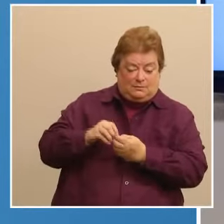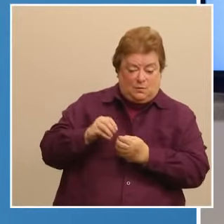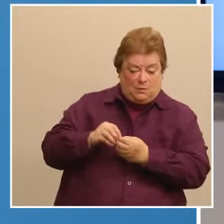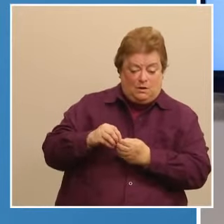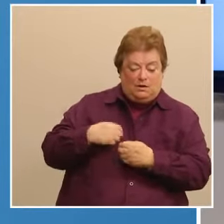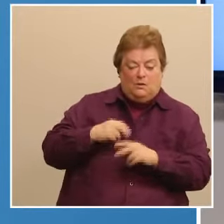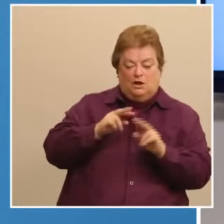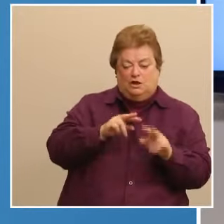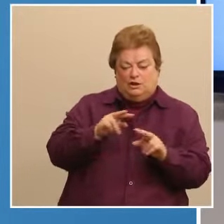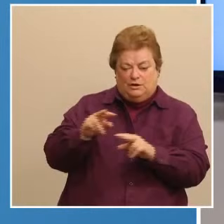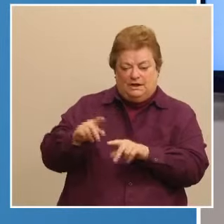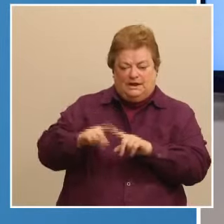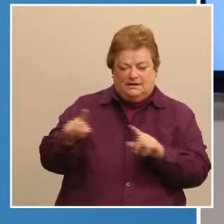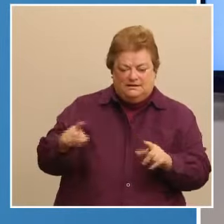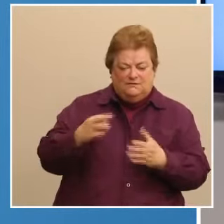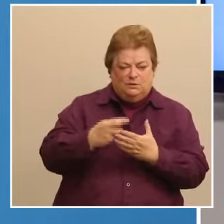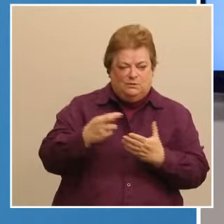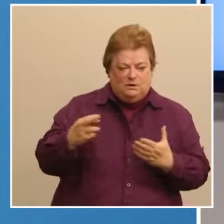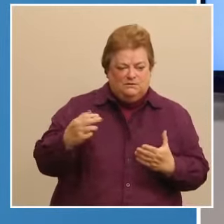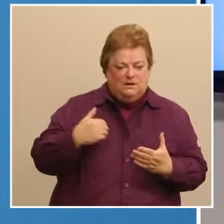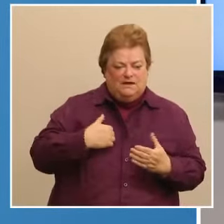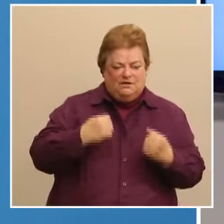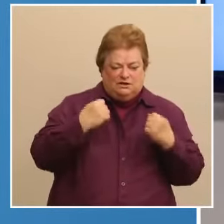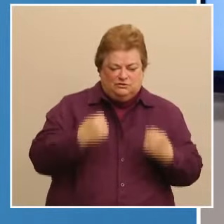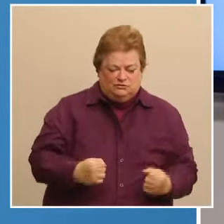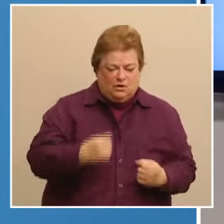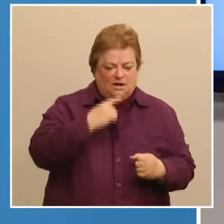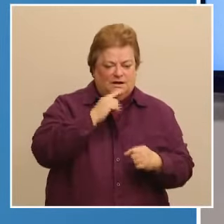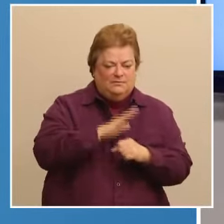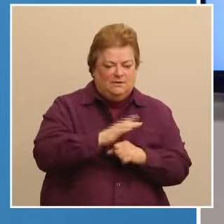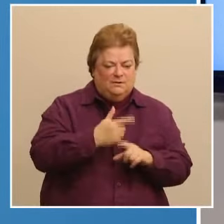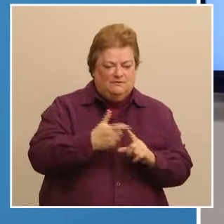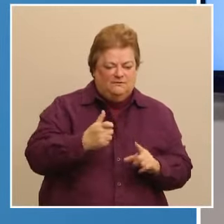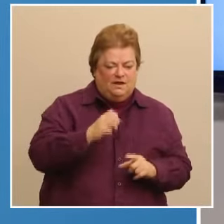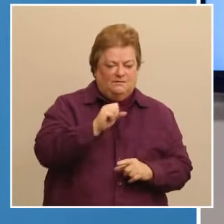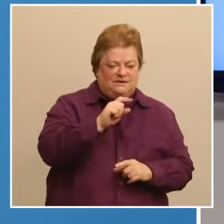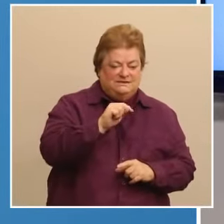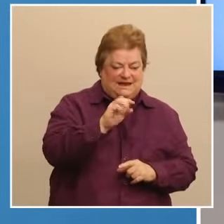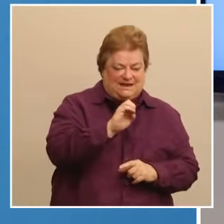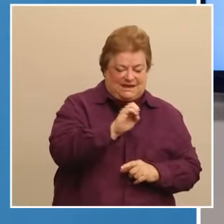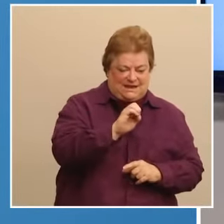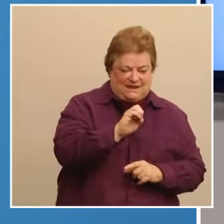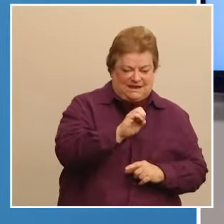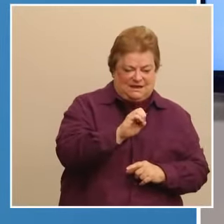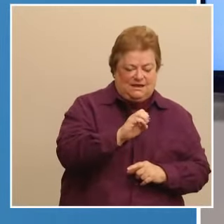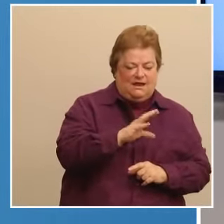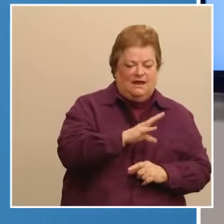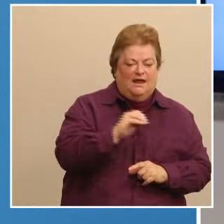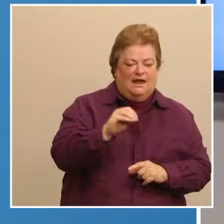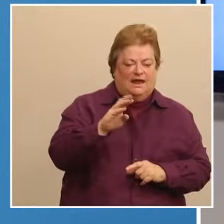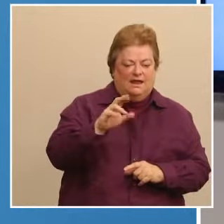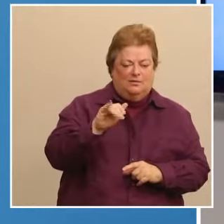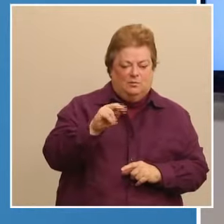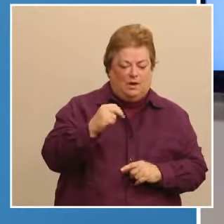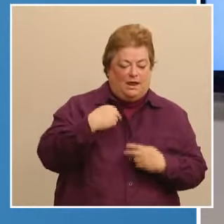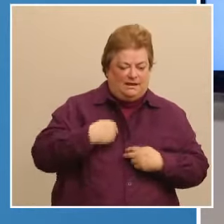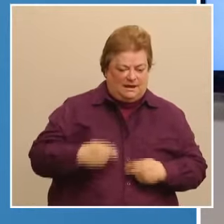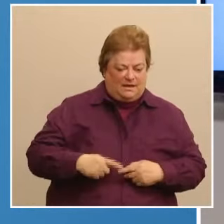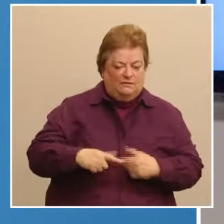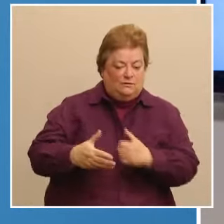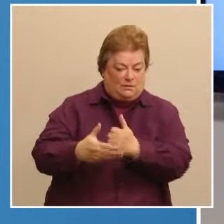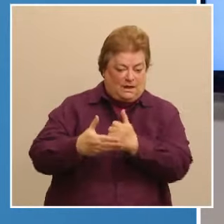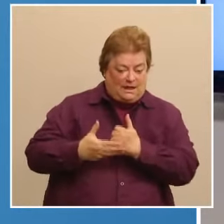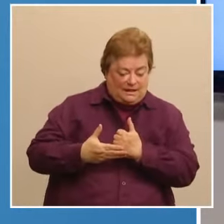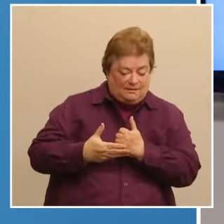different resources. We have a strong commitment from both St. Elizabeth's and Bryan Health to assist